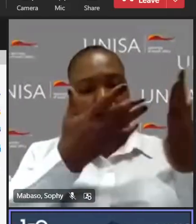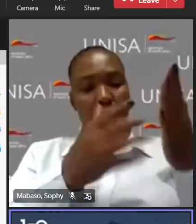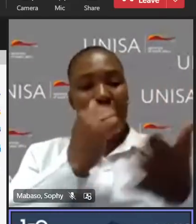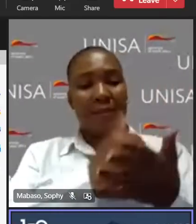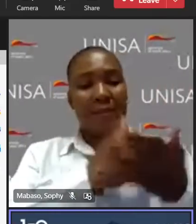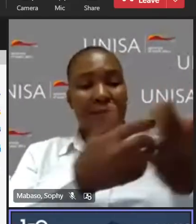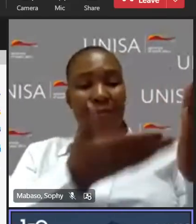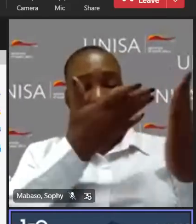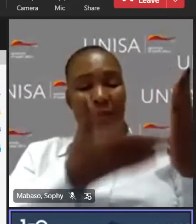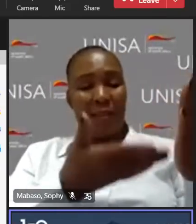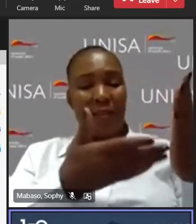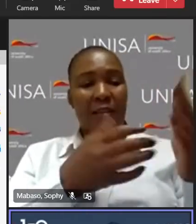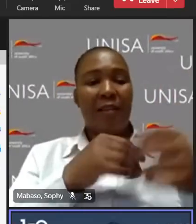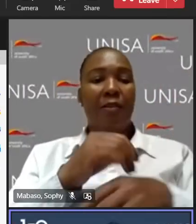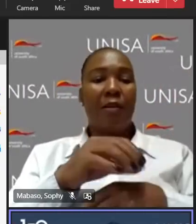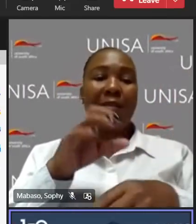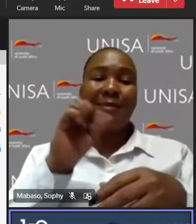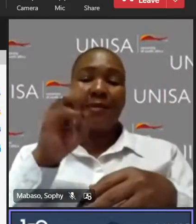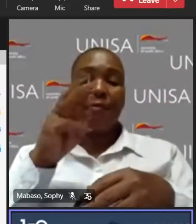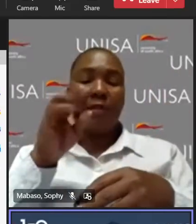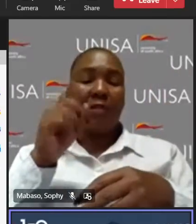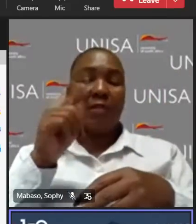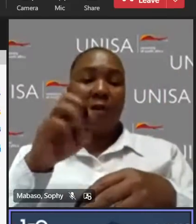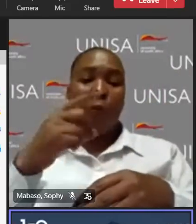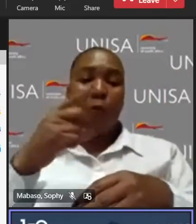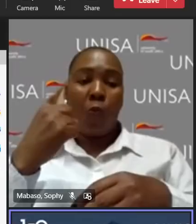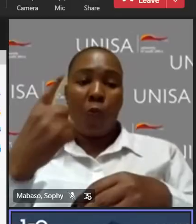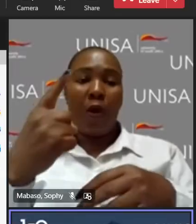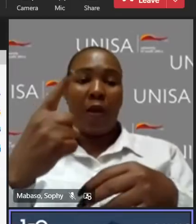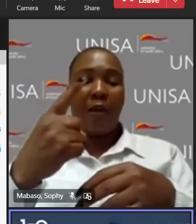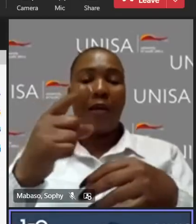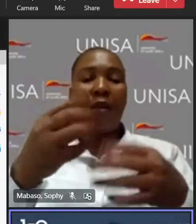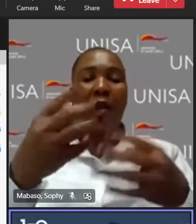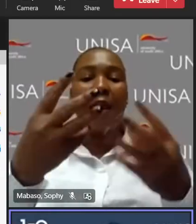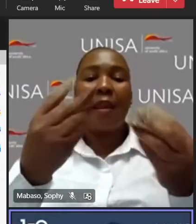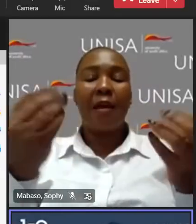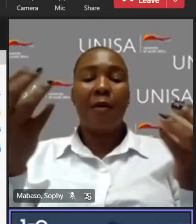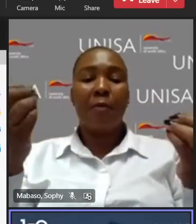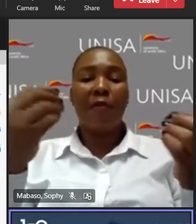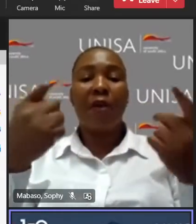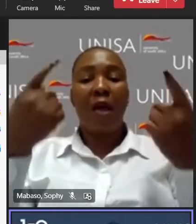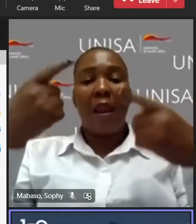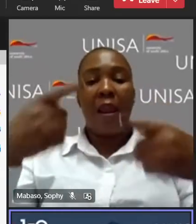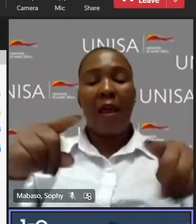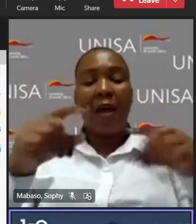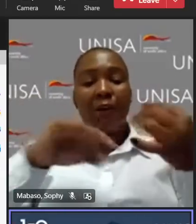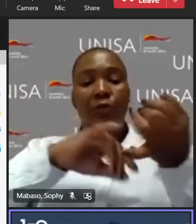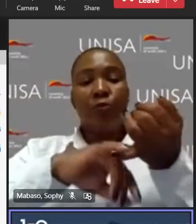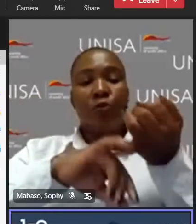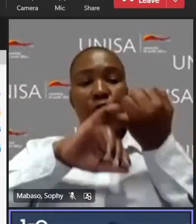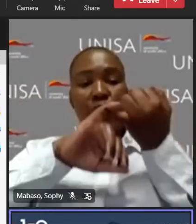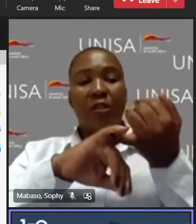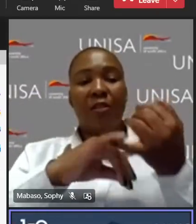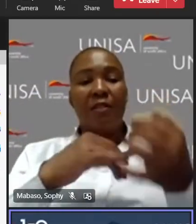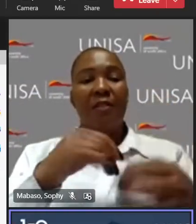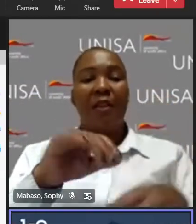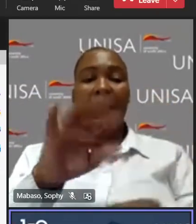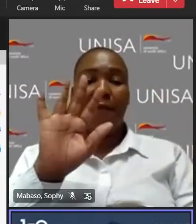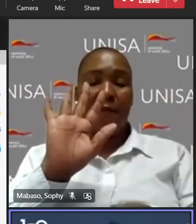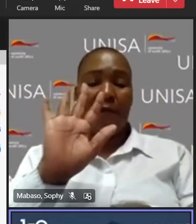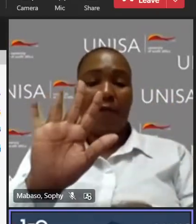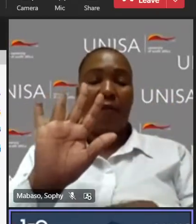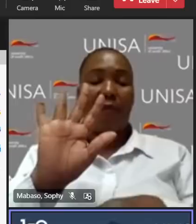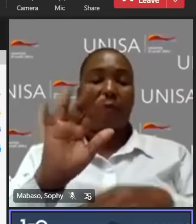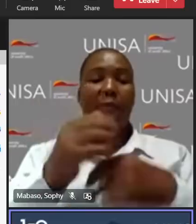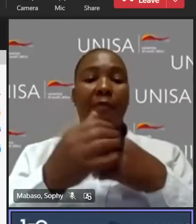for in semester 1. Maximum number of allowed modules per semester of 5.